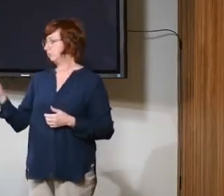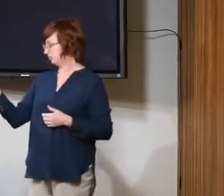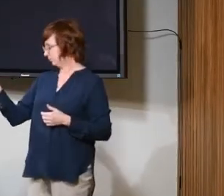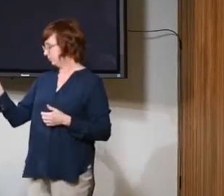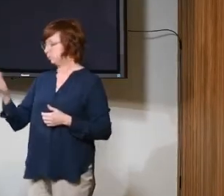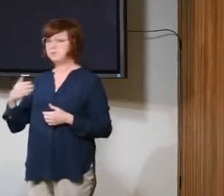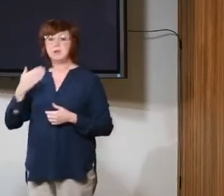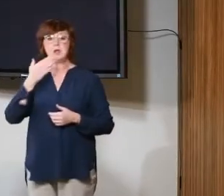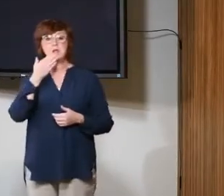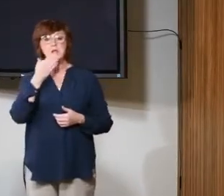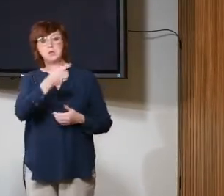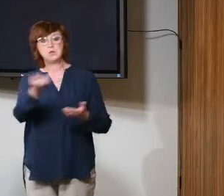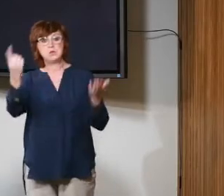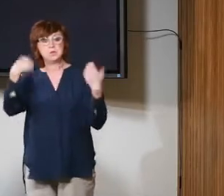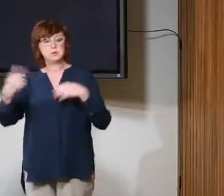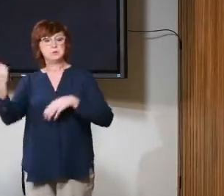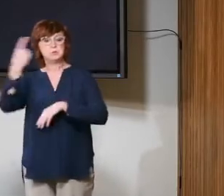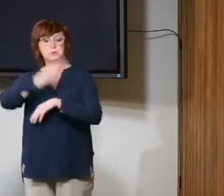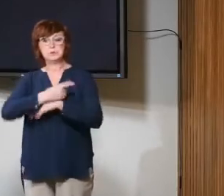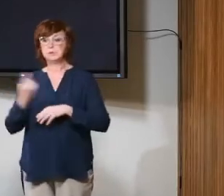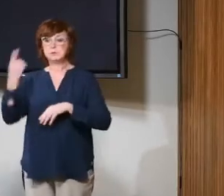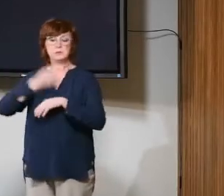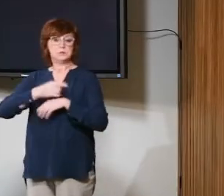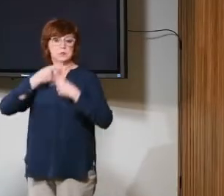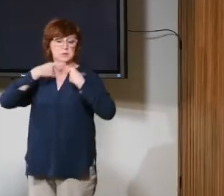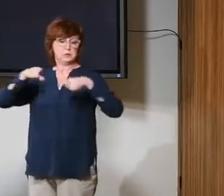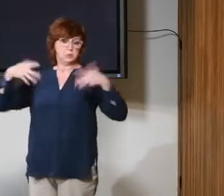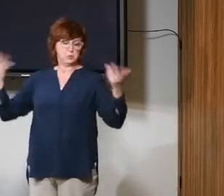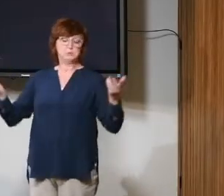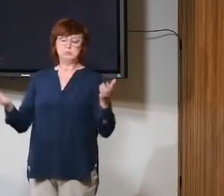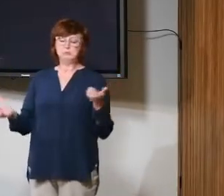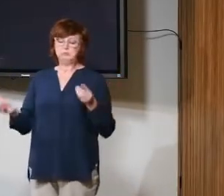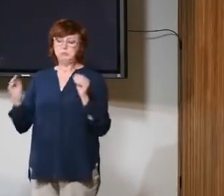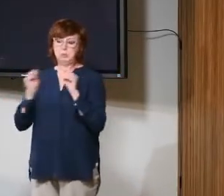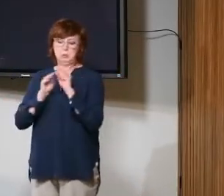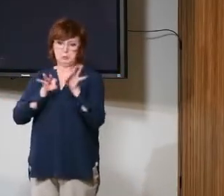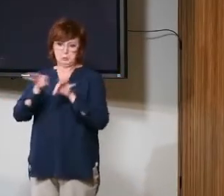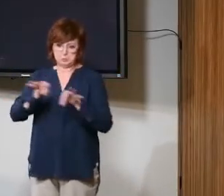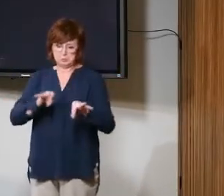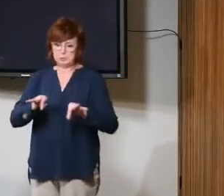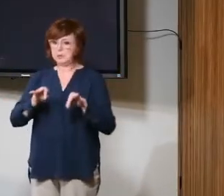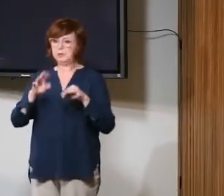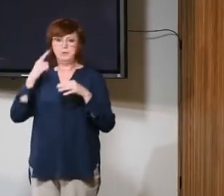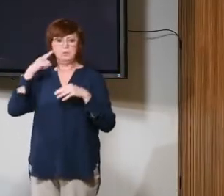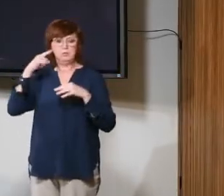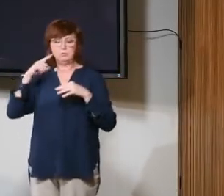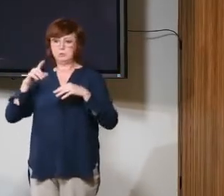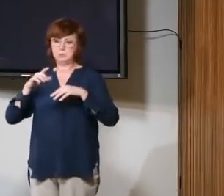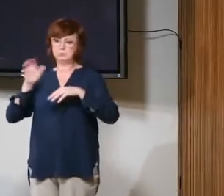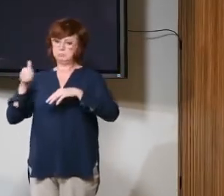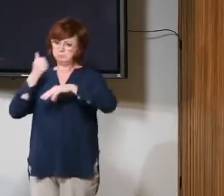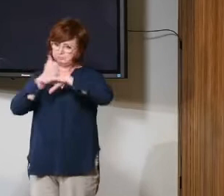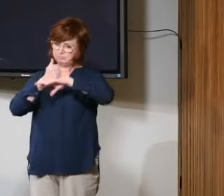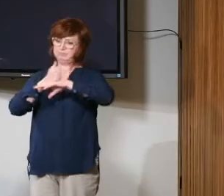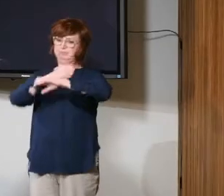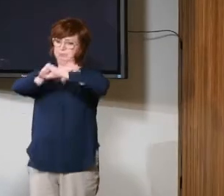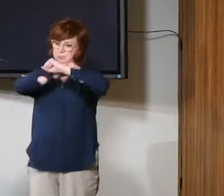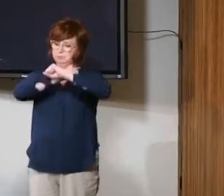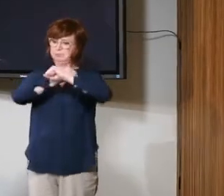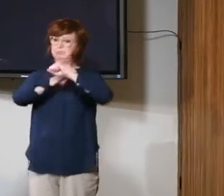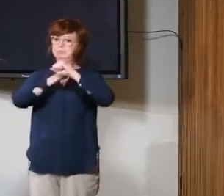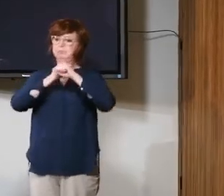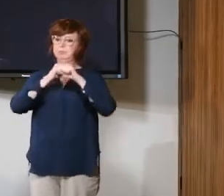being here today. Today I'm announcing some further steps designed to protect Saskatchewan people, to flatten the curve, if you